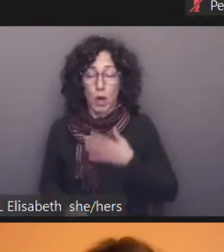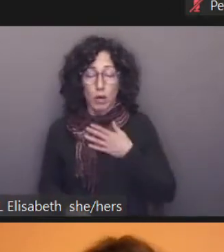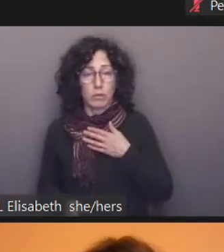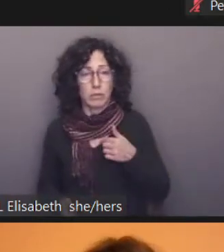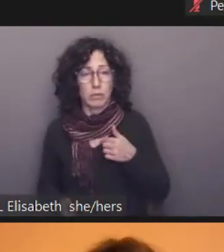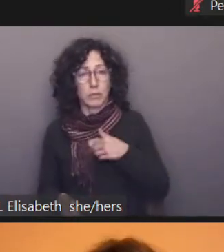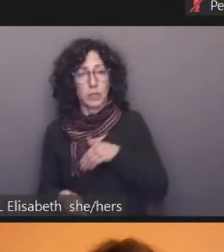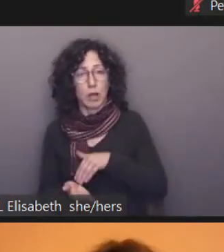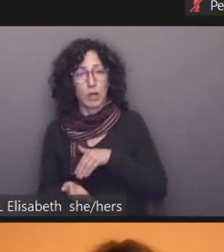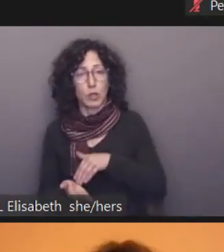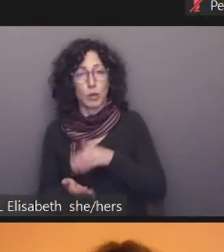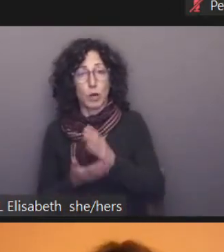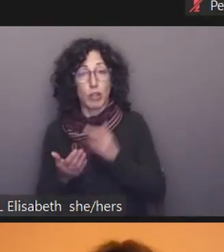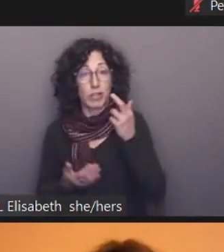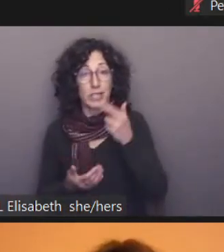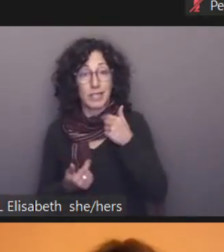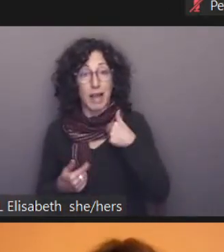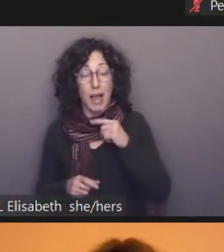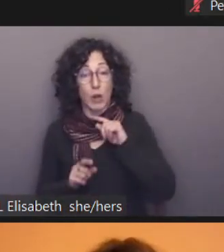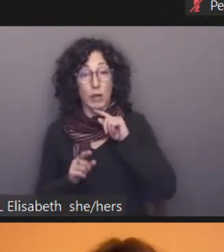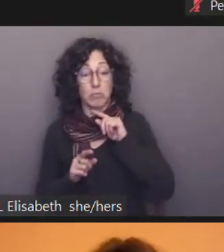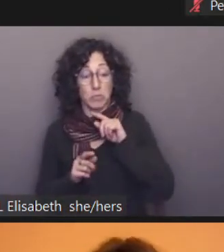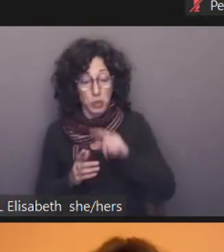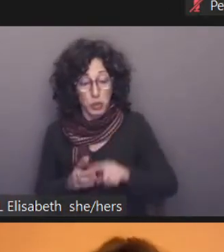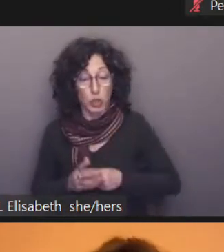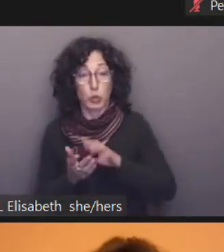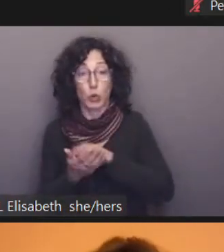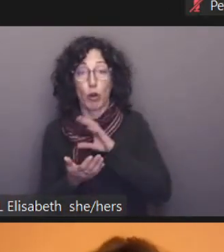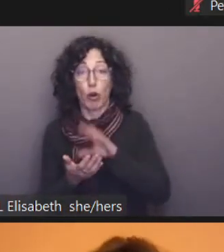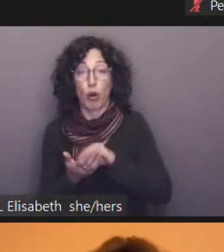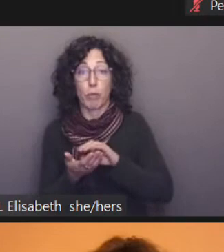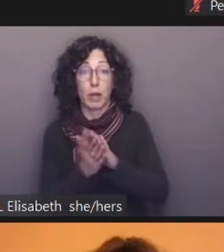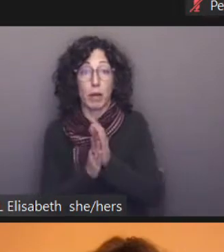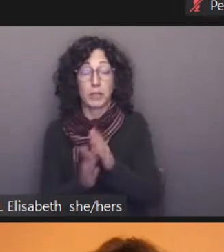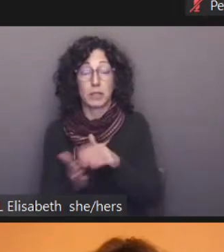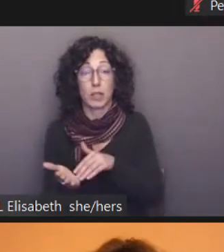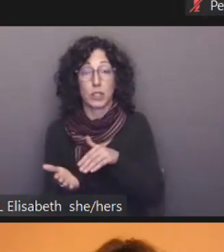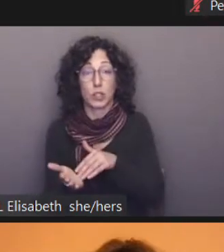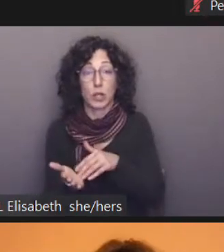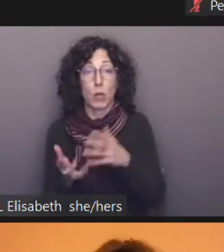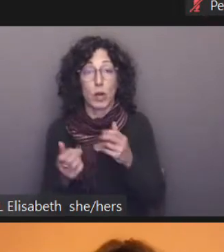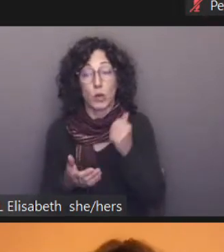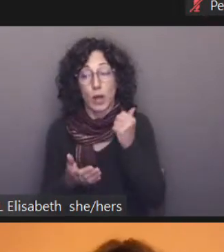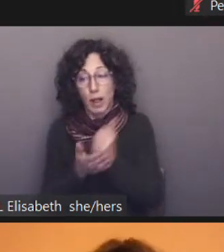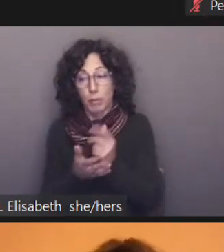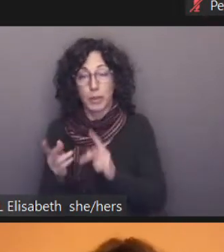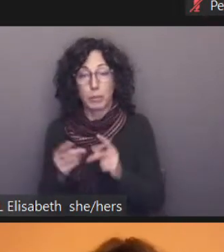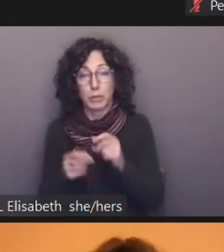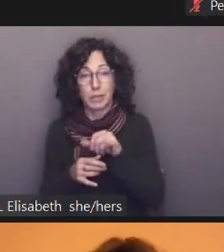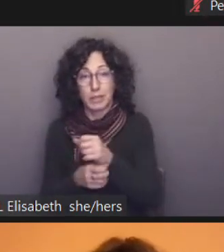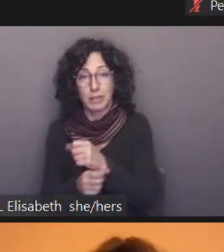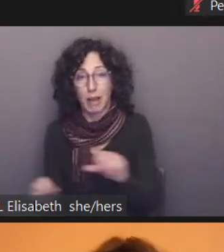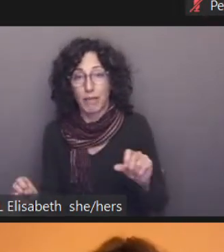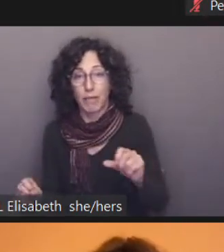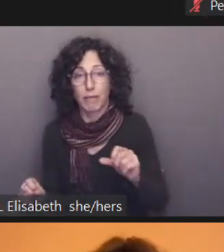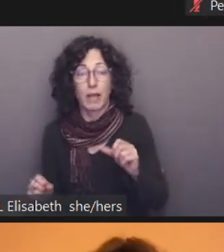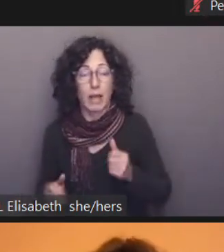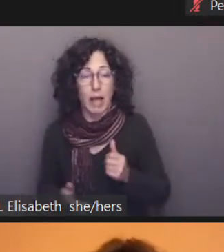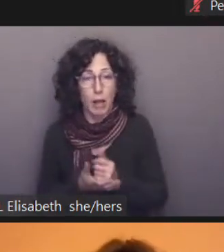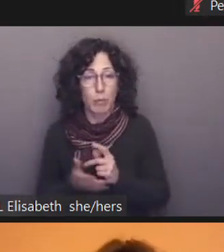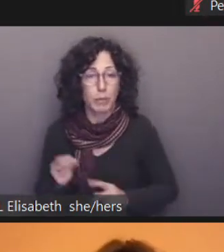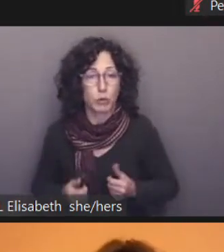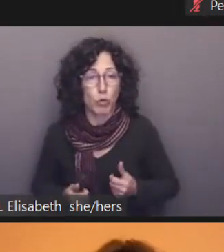into healthcare is to help people stay safe and help people to thrive, and particularly in pediatrics,